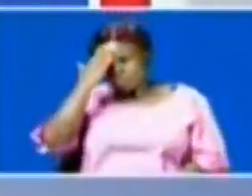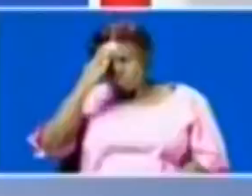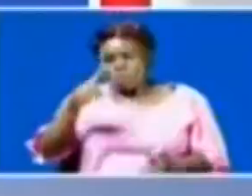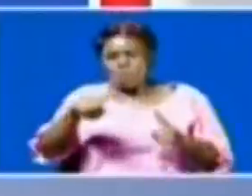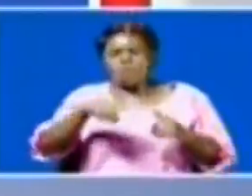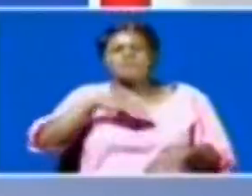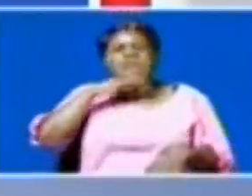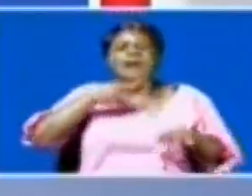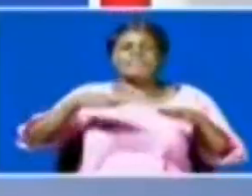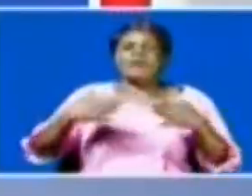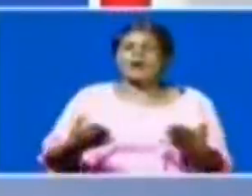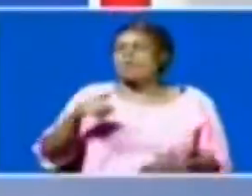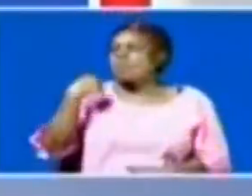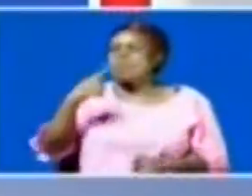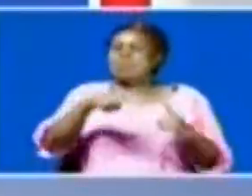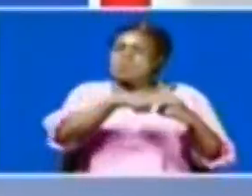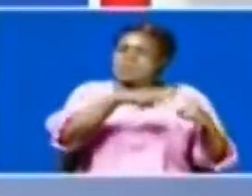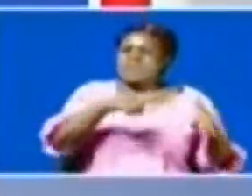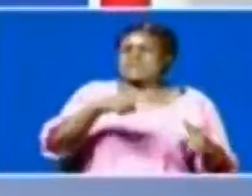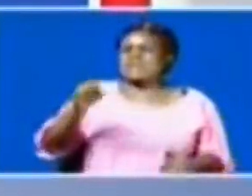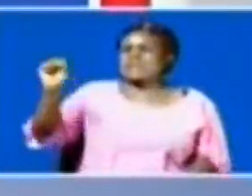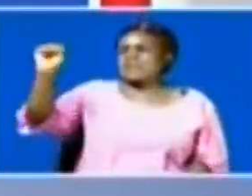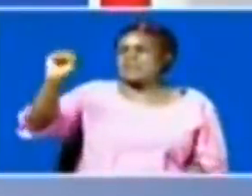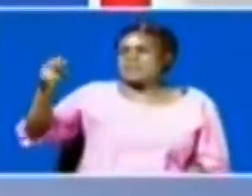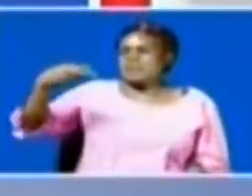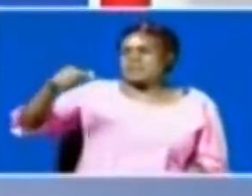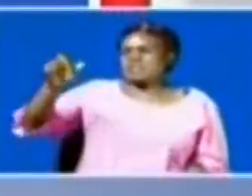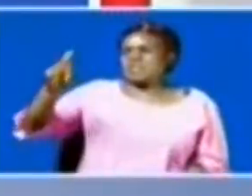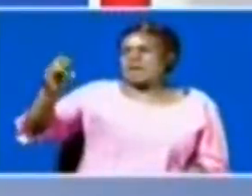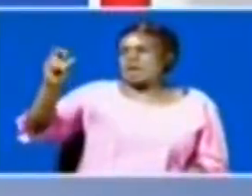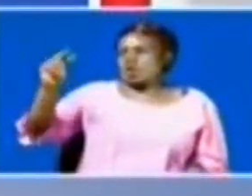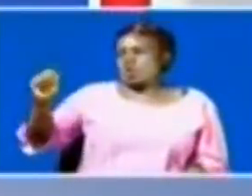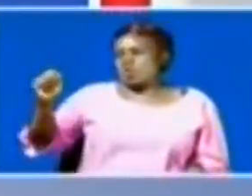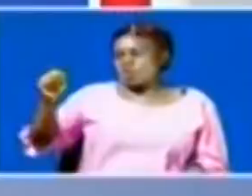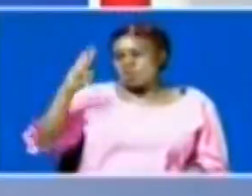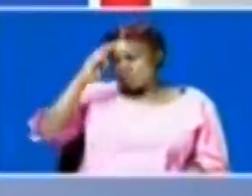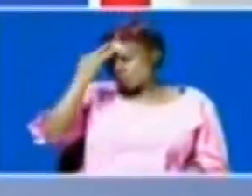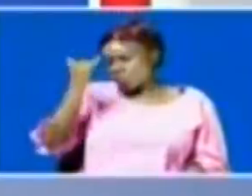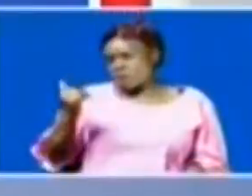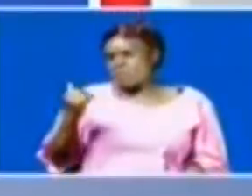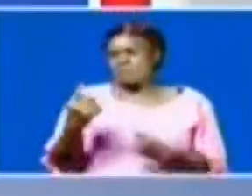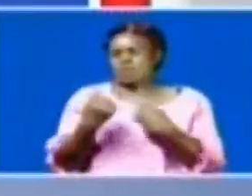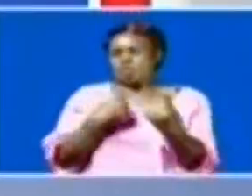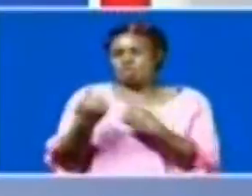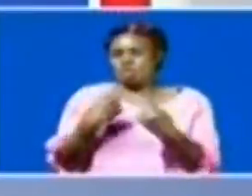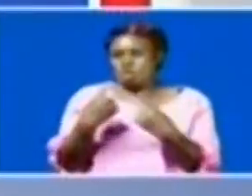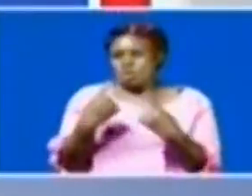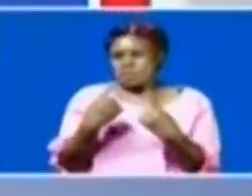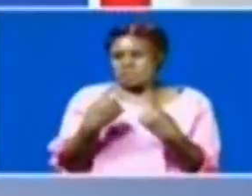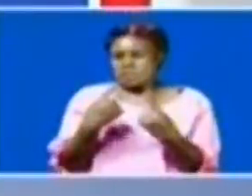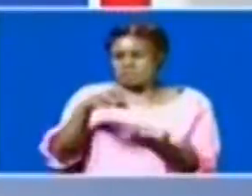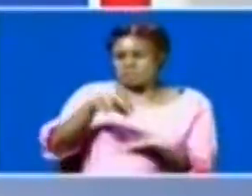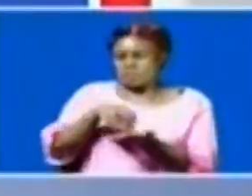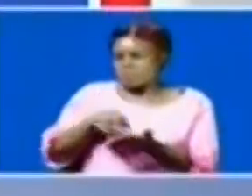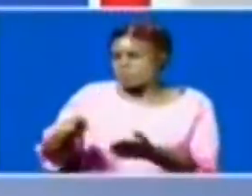puzzle that is who killed Sharon Otieno and for what reasons. While talking about Sharon still, Ben,